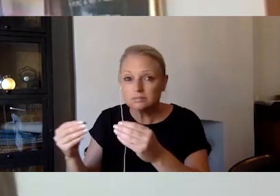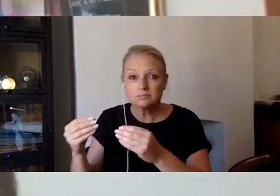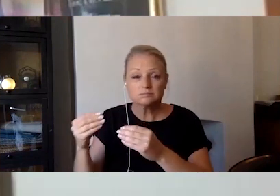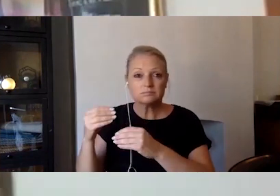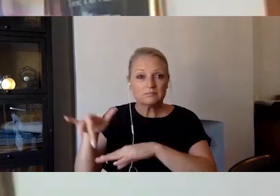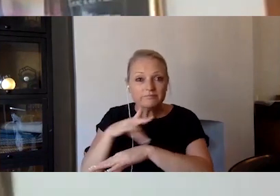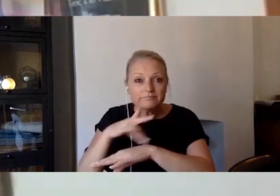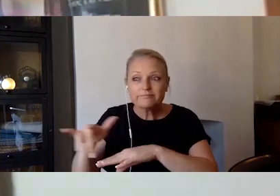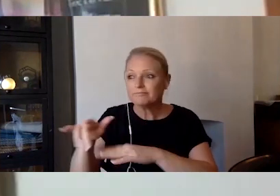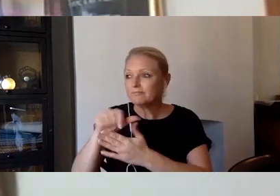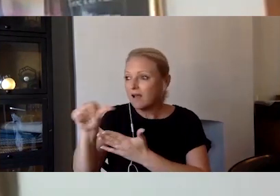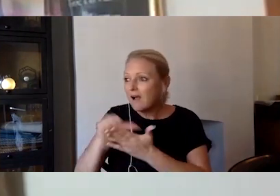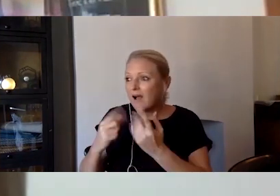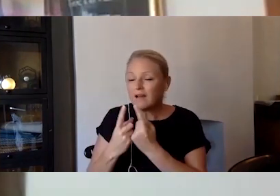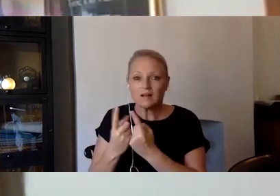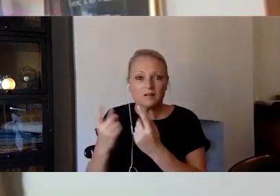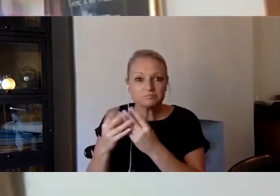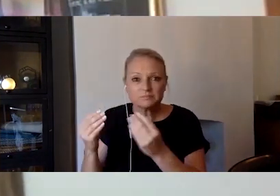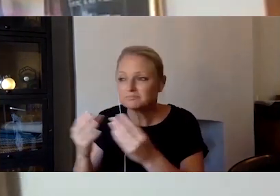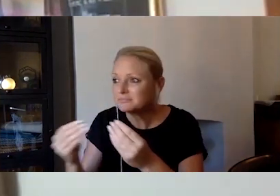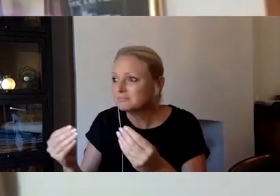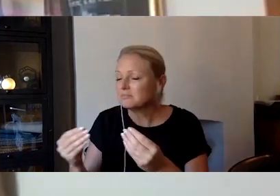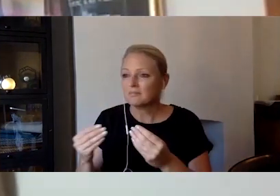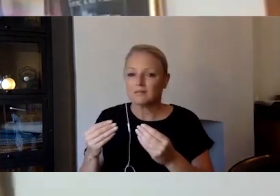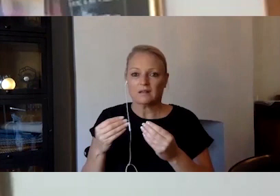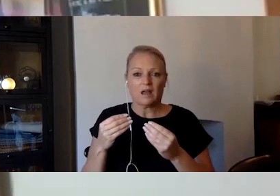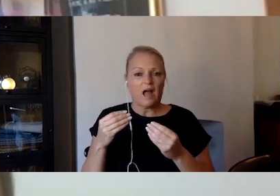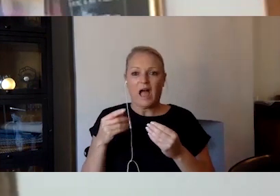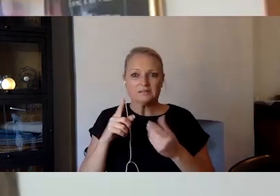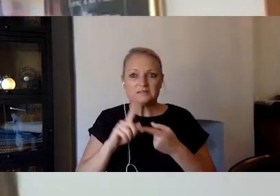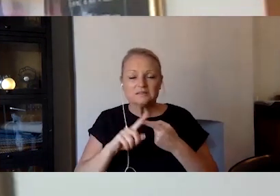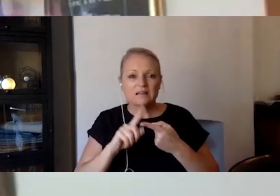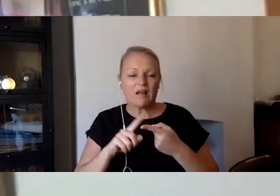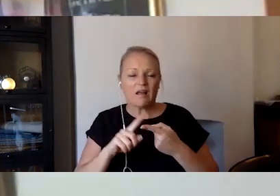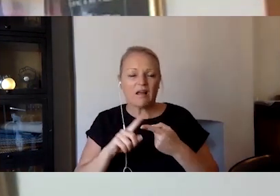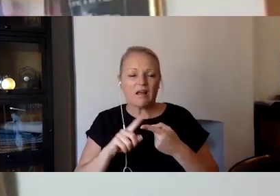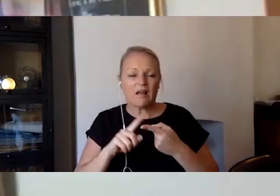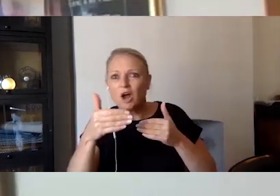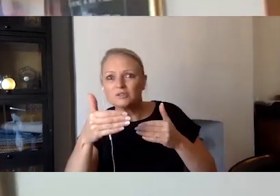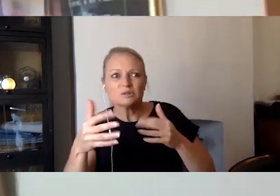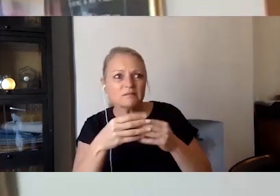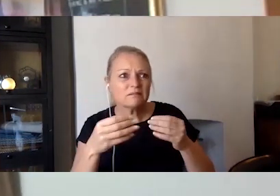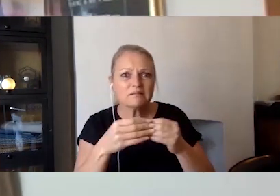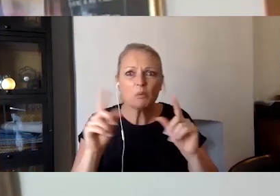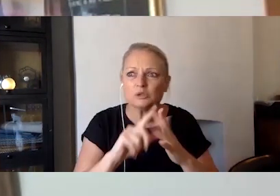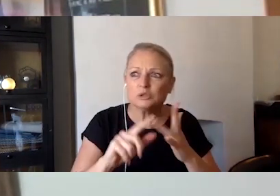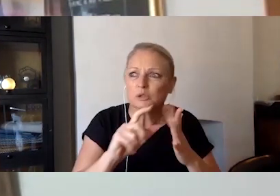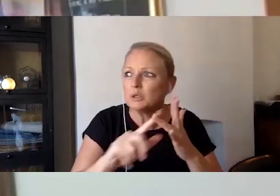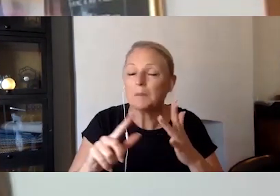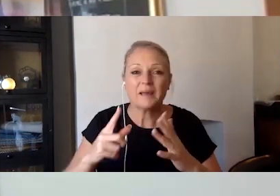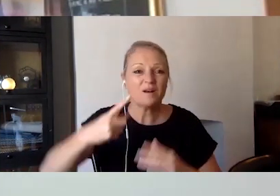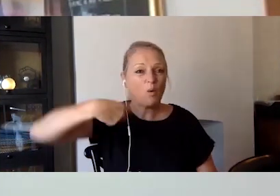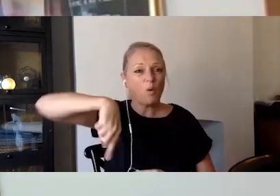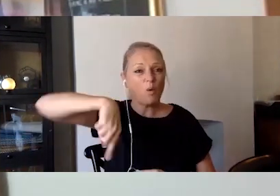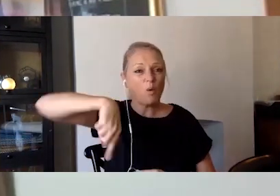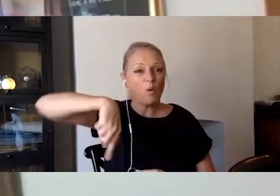of COVID-19 have affected and are continuing to affect all of us. We want to take